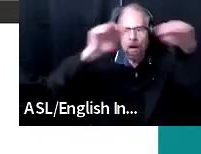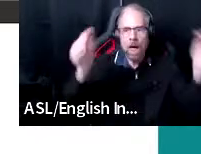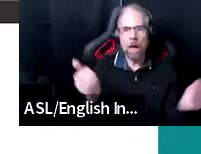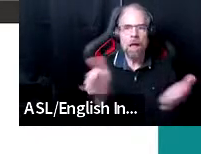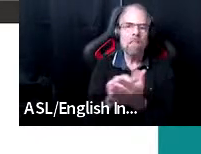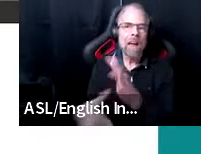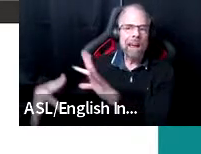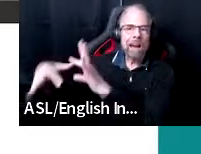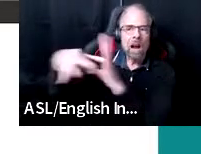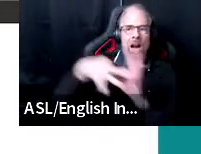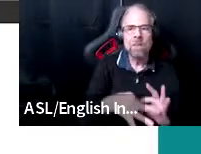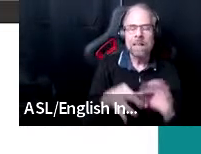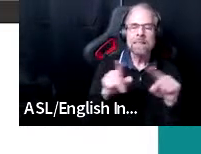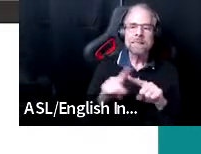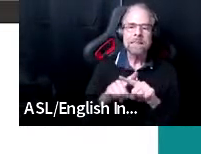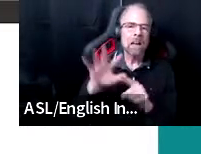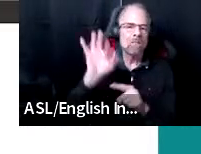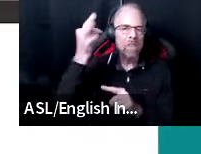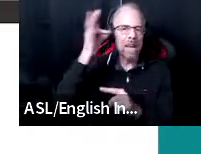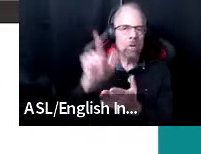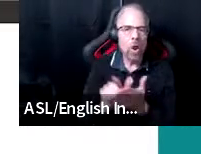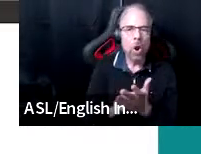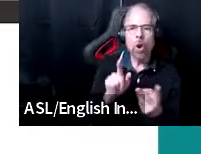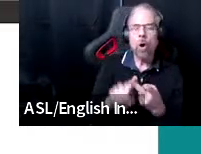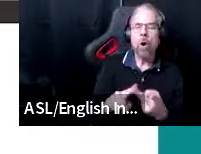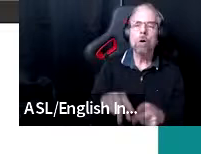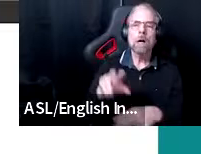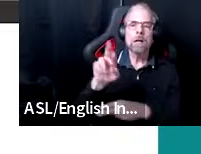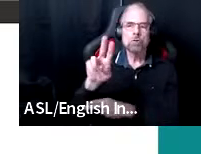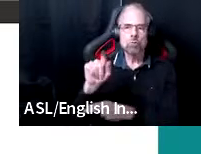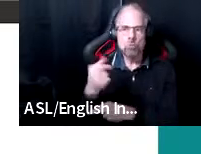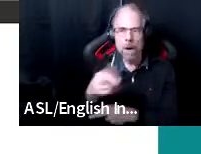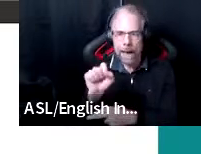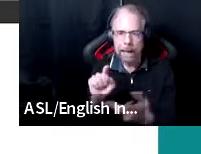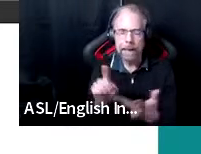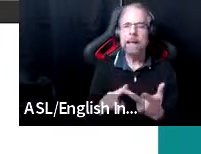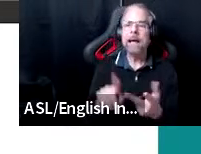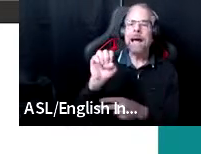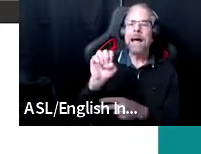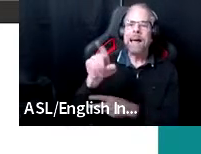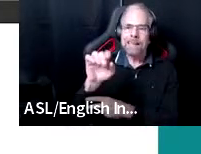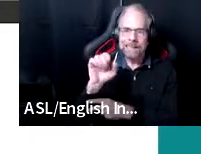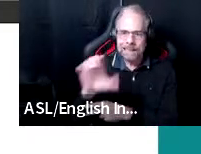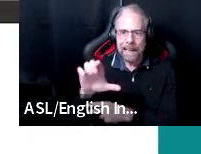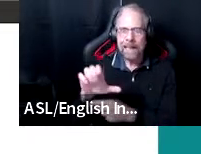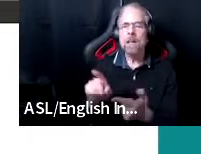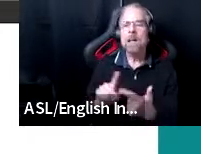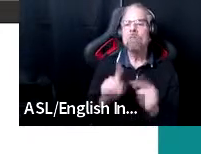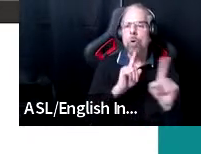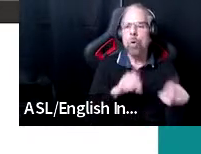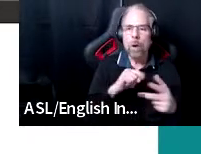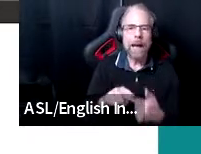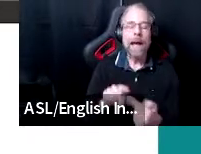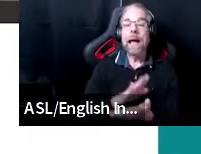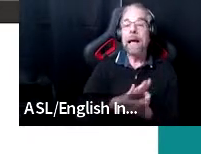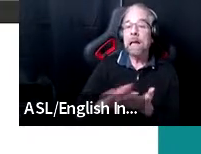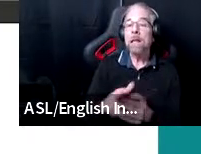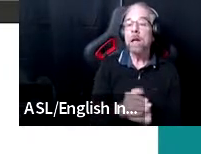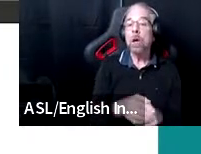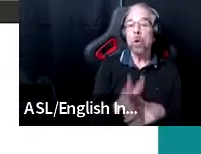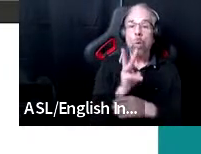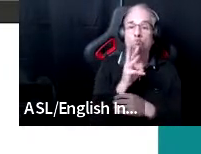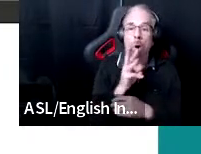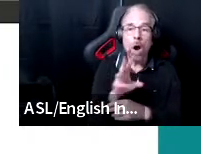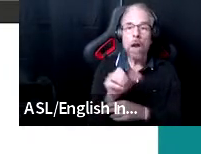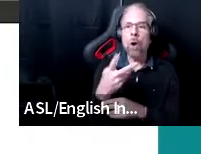federal laws, regulations, executive orders. So for example, the Clean Air Act, the Clean Water Act, the